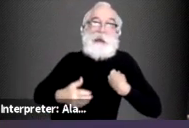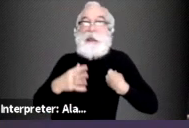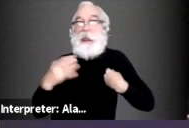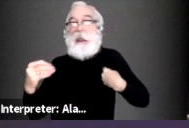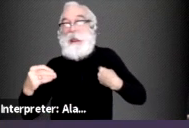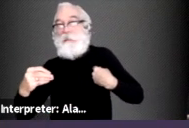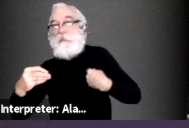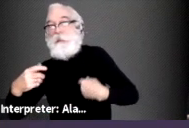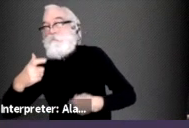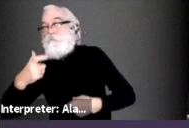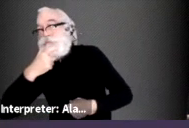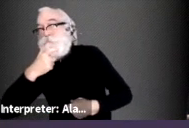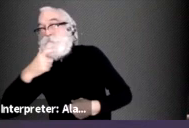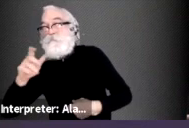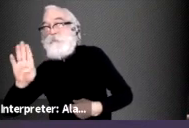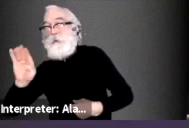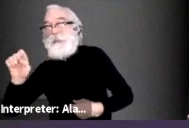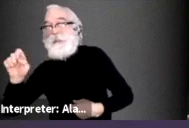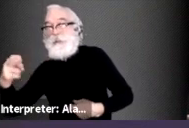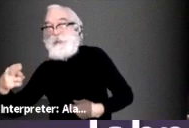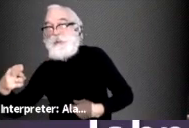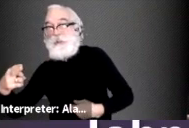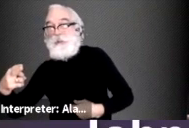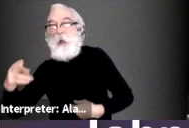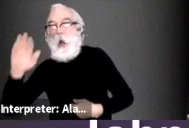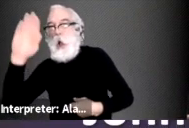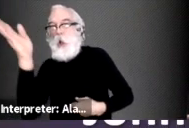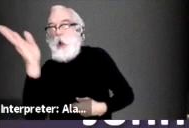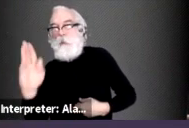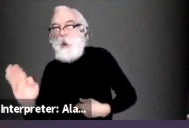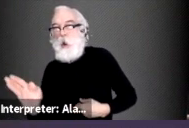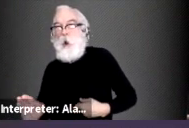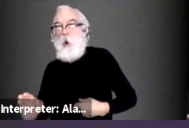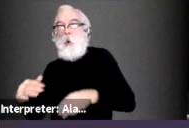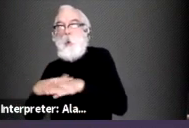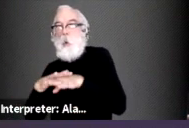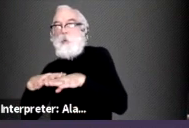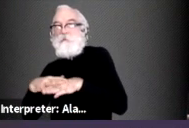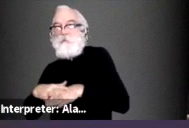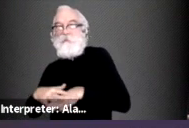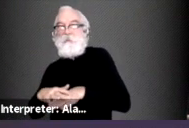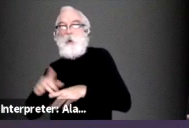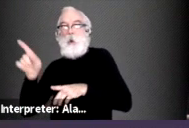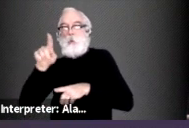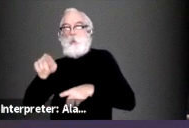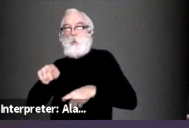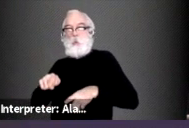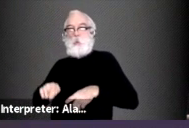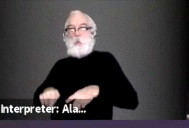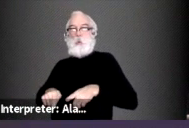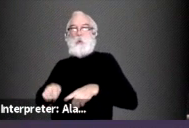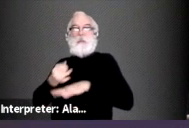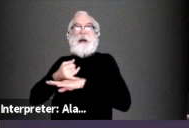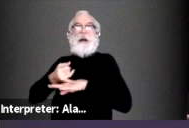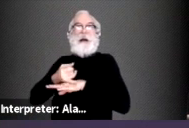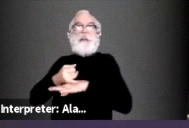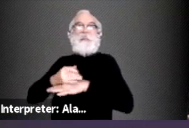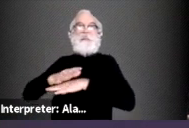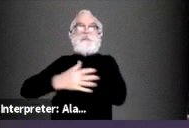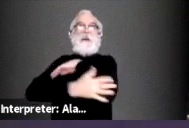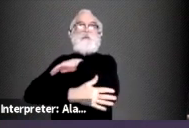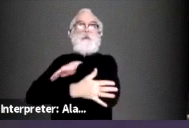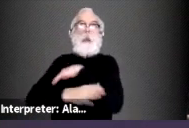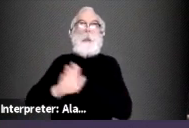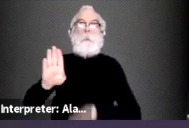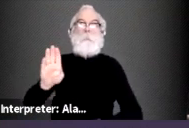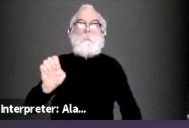British colonies along the coastline. And they extend all the way down here to Bermuda. That's a lot of